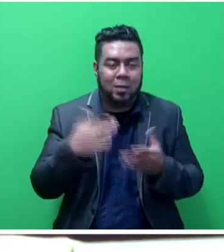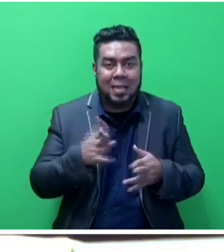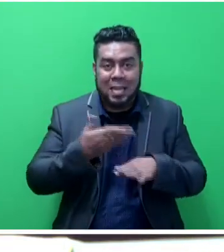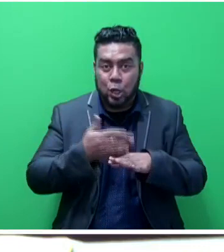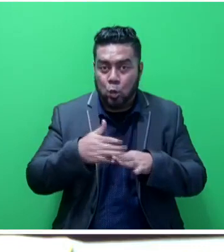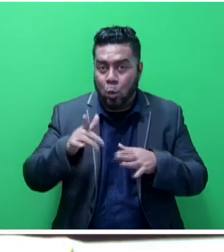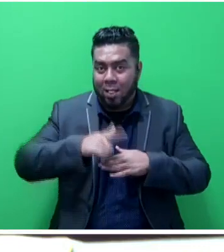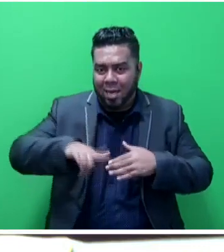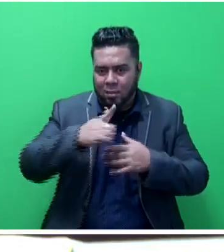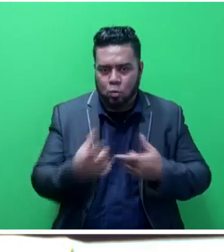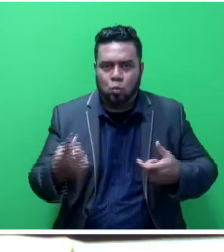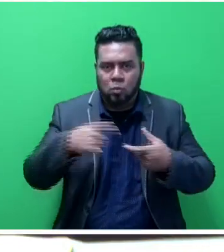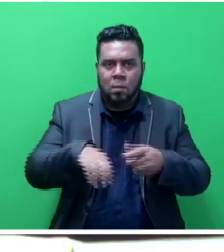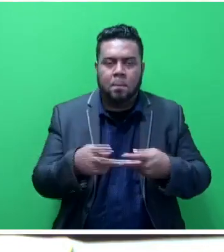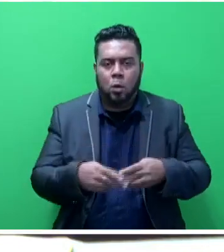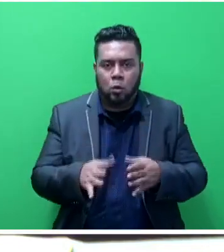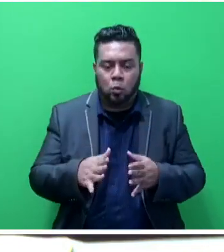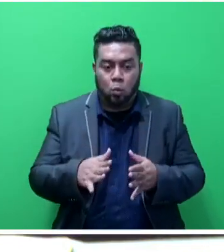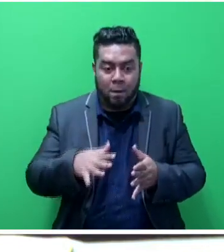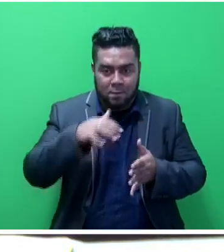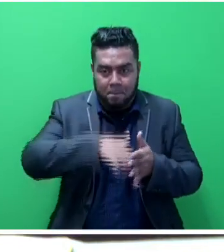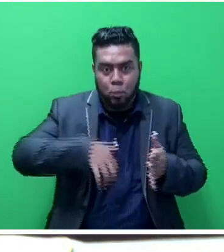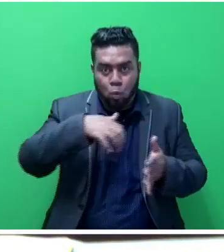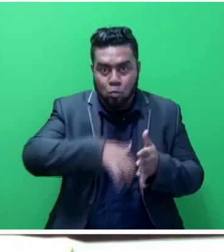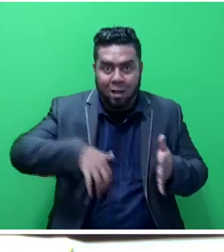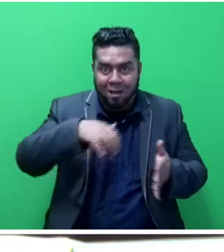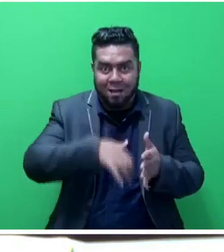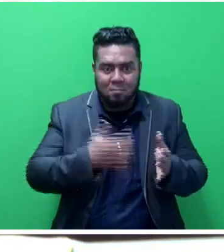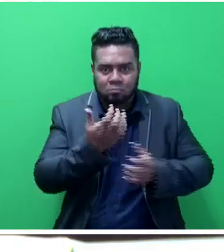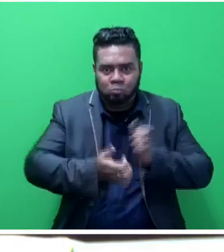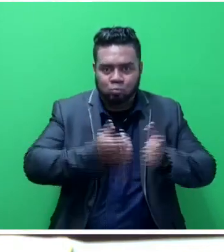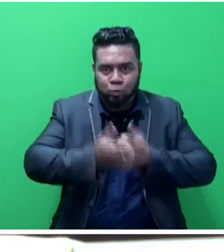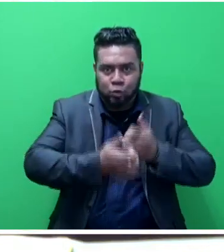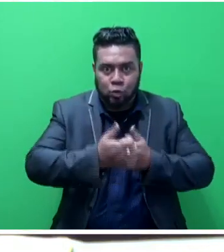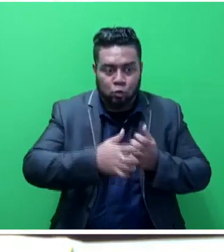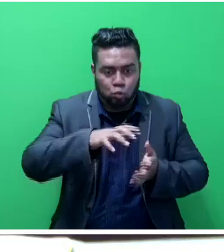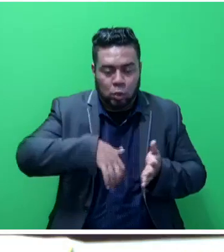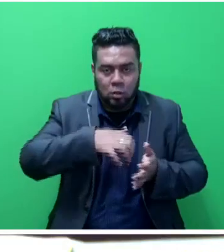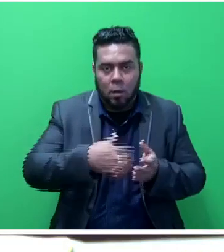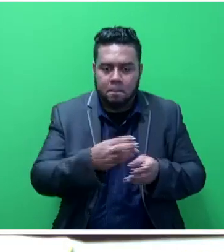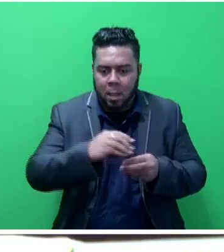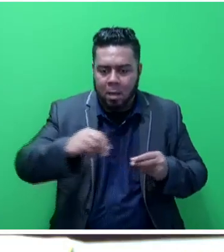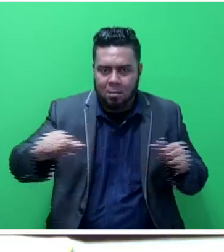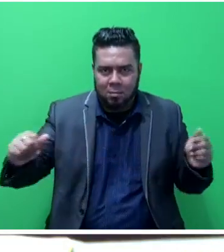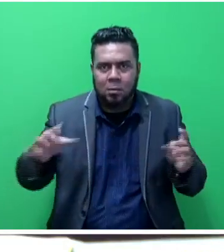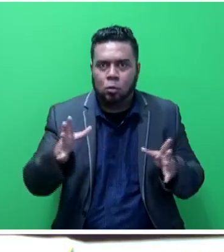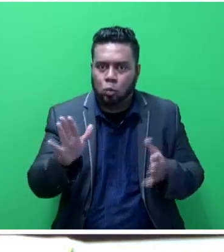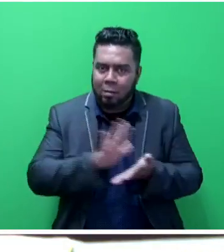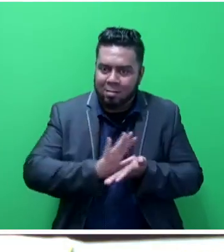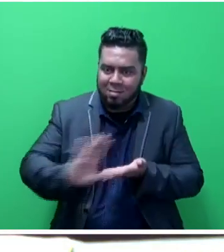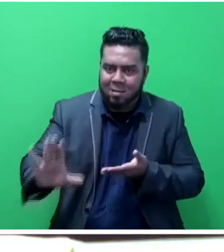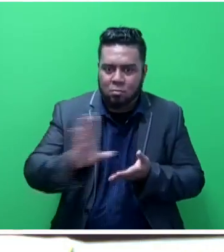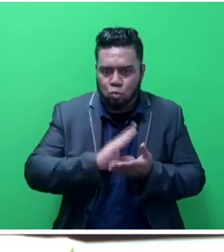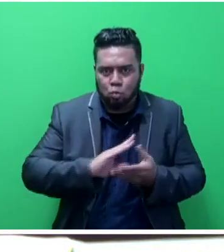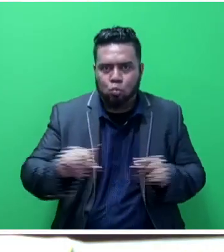under production. Bulldozers to clear the land, tractor to prepare the land, planting material to